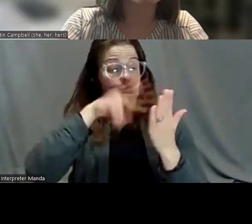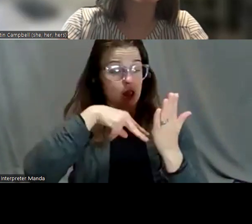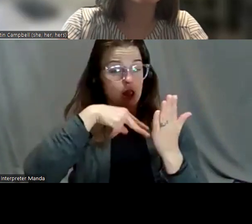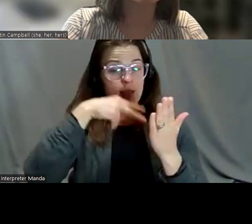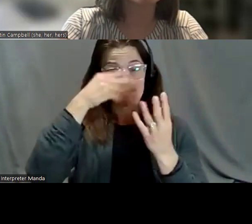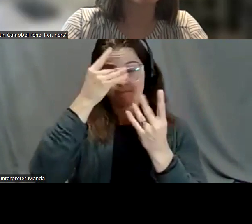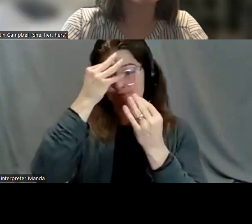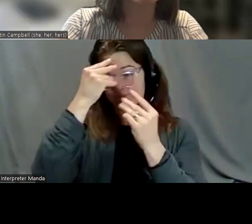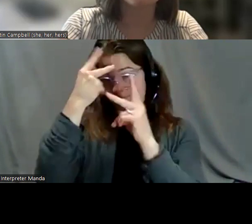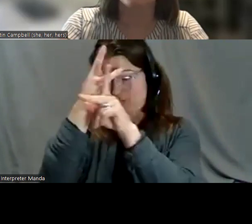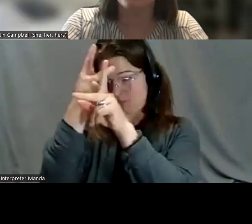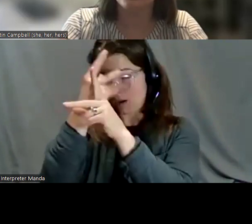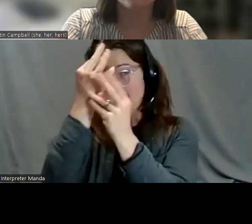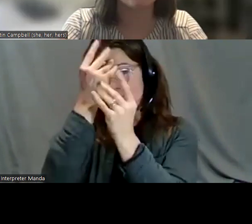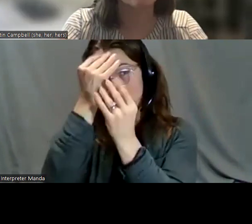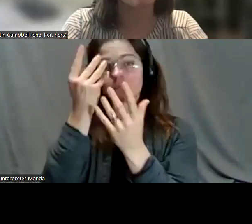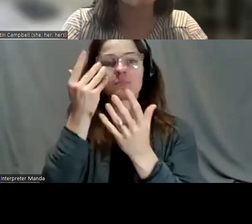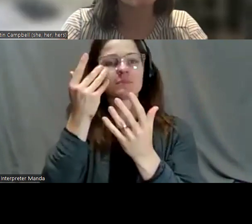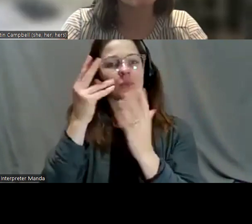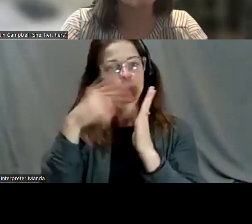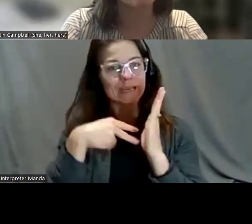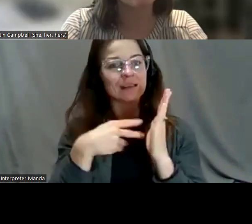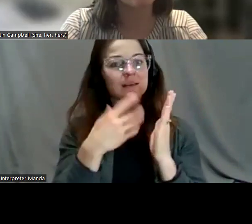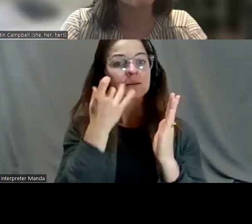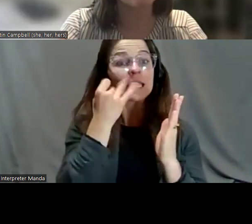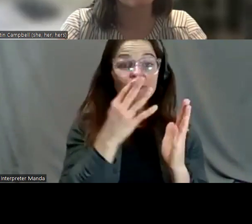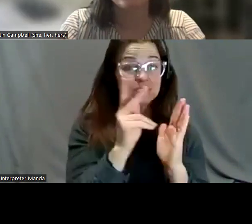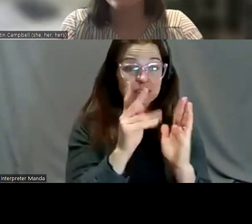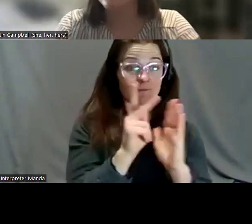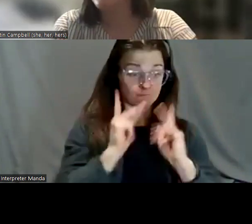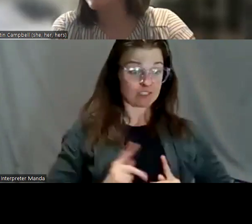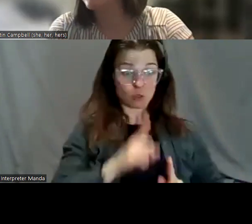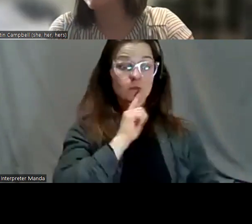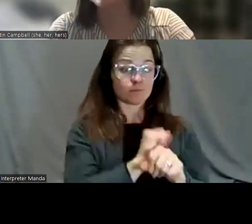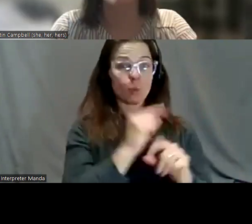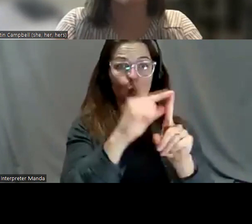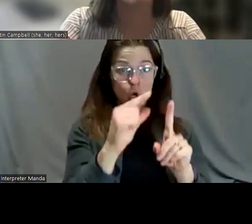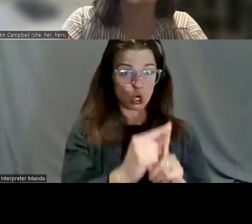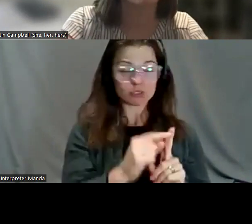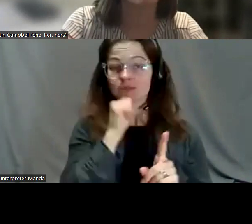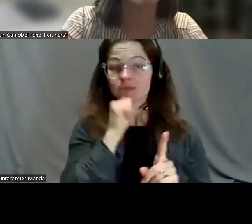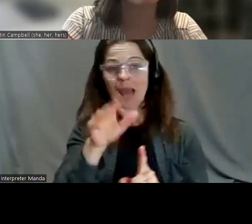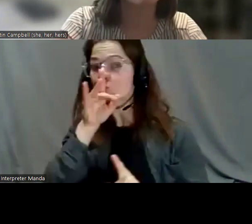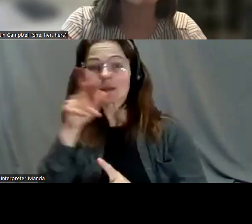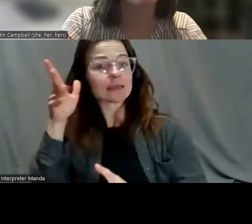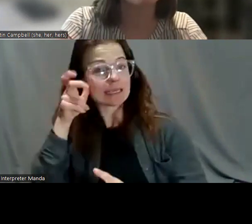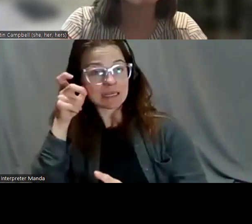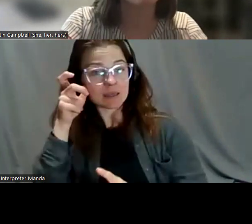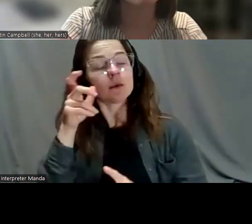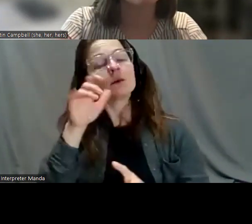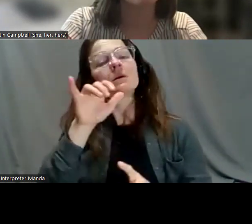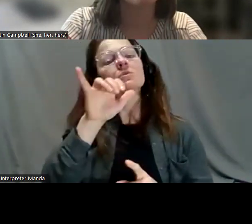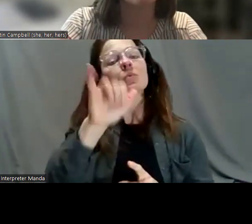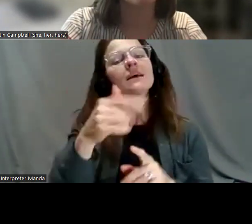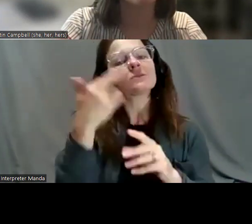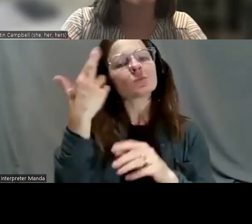if it is a physical text and you're not actually reading it aloud. So this is what it says in the research, that reading is so complex that